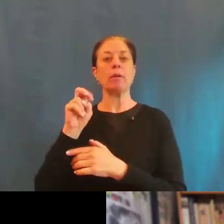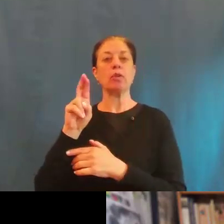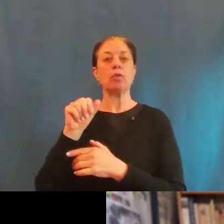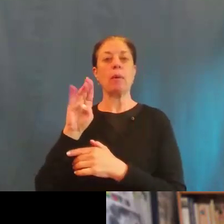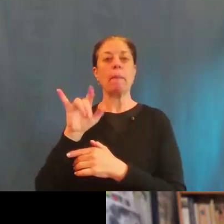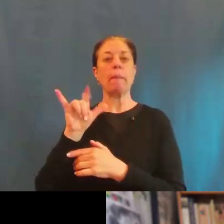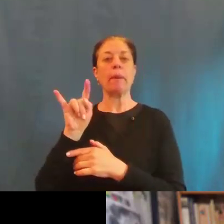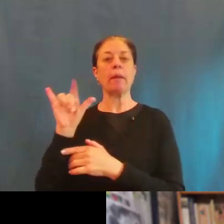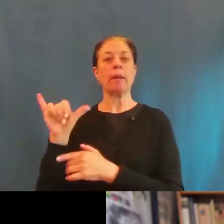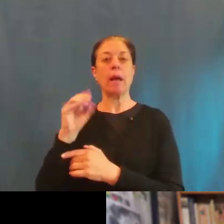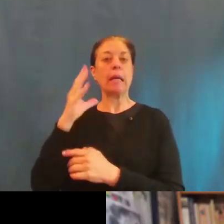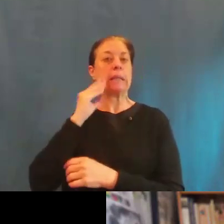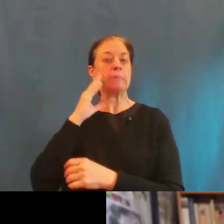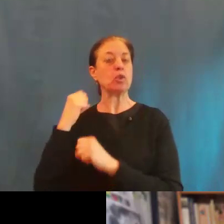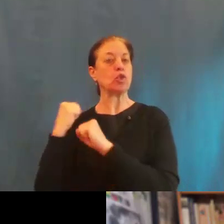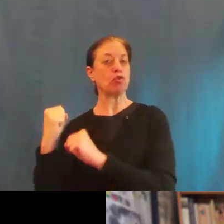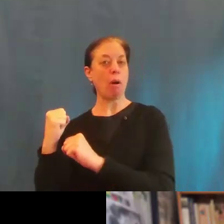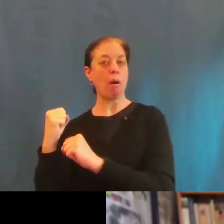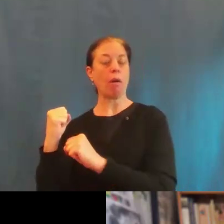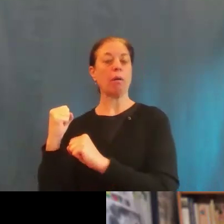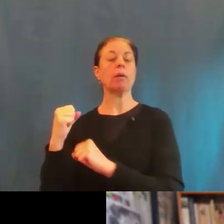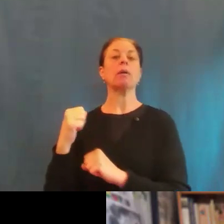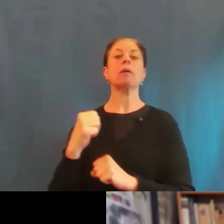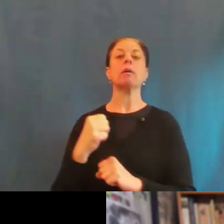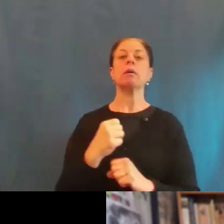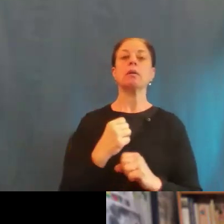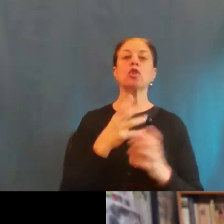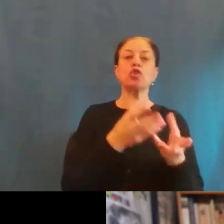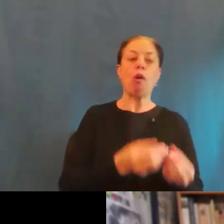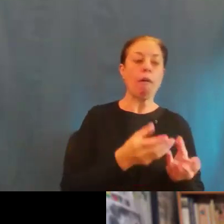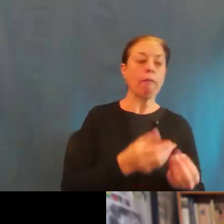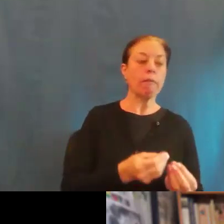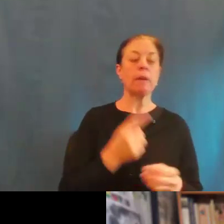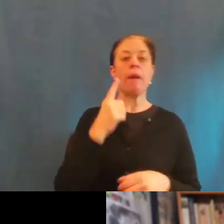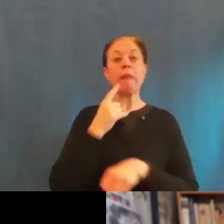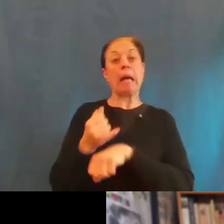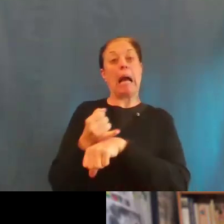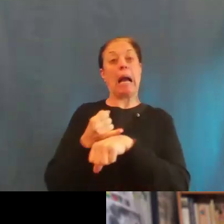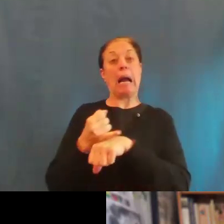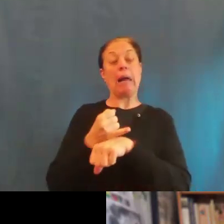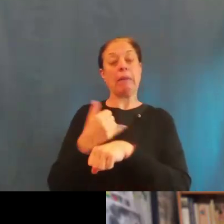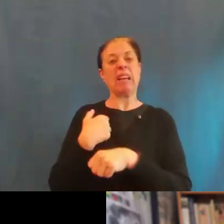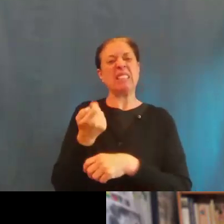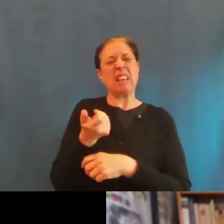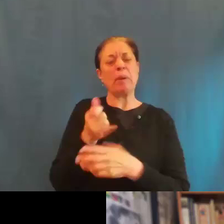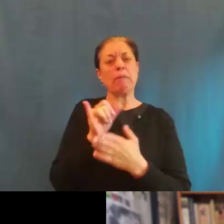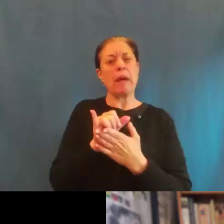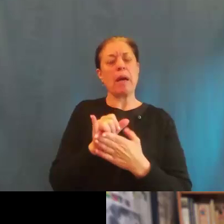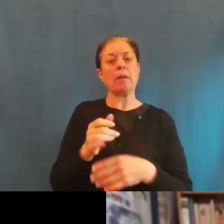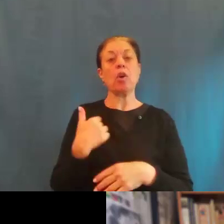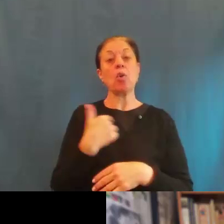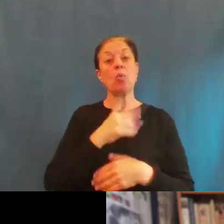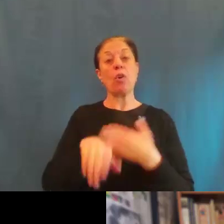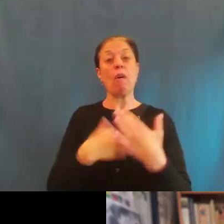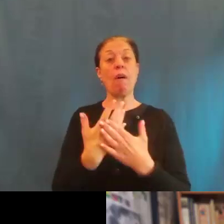experience both being strong and being soft. And I think The Island has a little bit of that too. And we all live in a